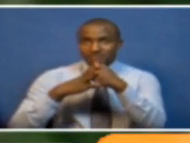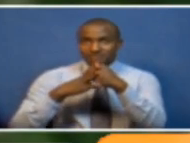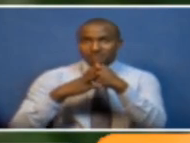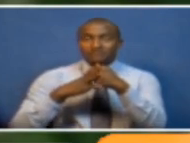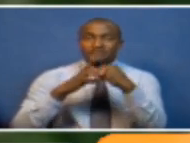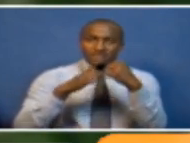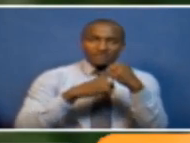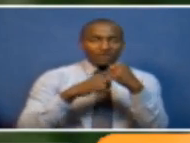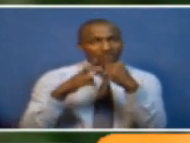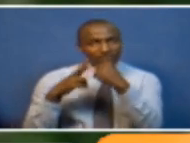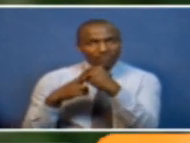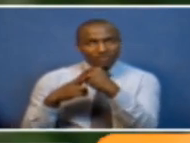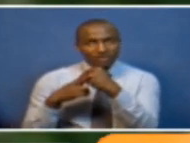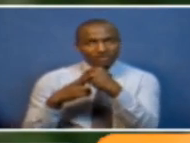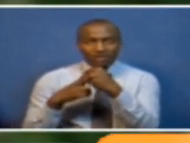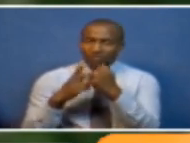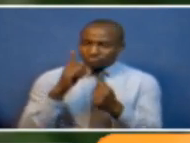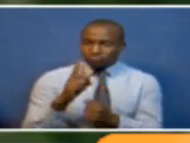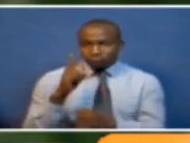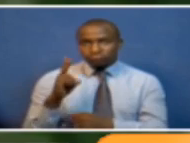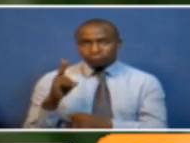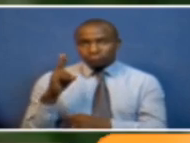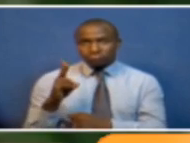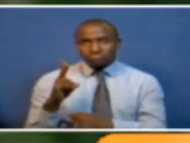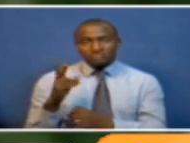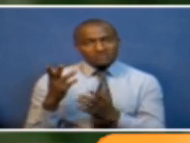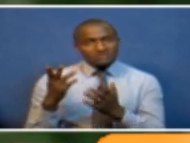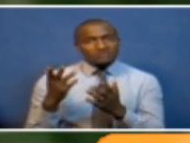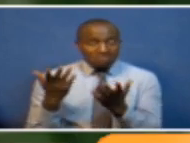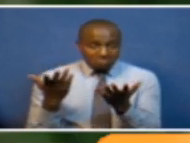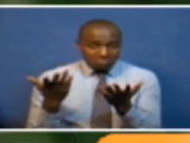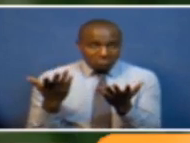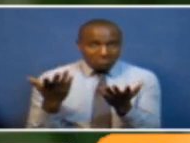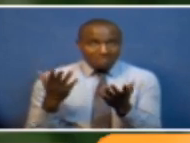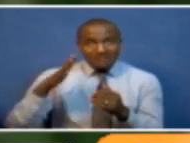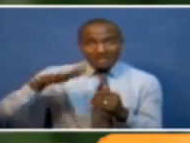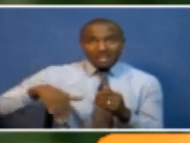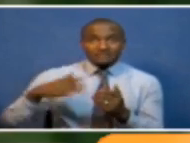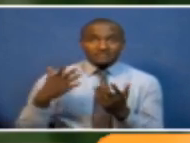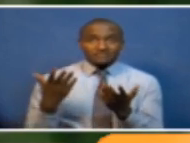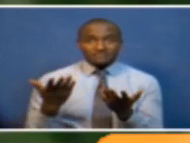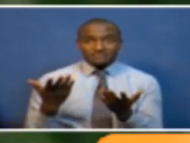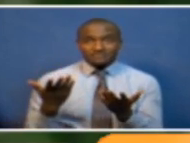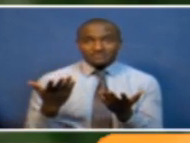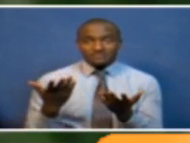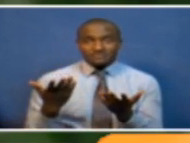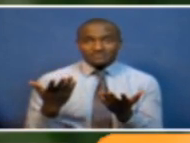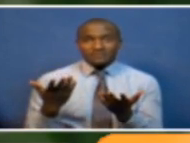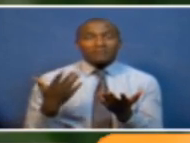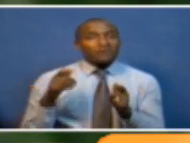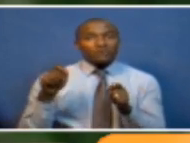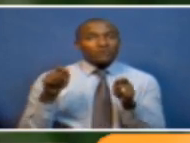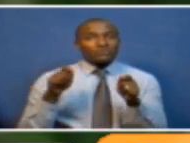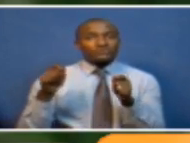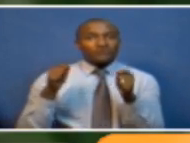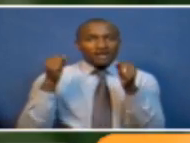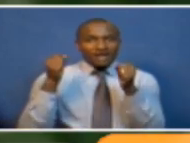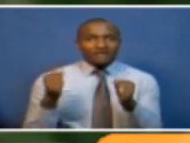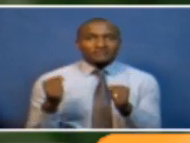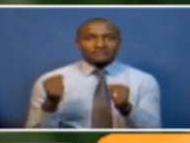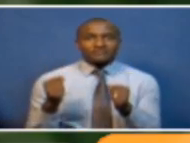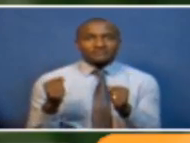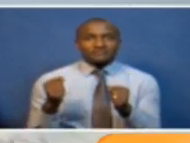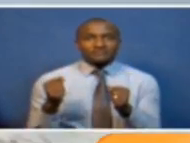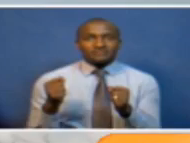2019. Right? I will not hazard a guess on worst case scenario, because you might hold me to it. And I have no control what's happening